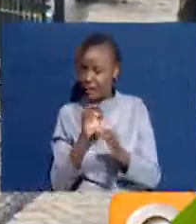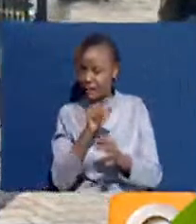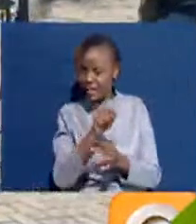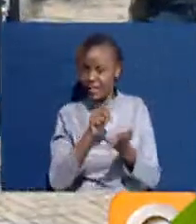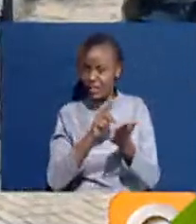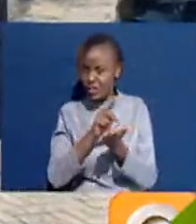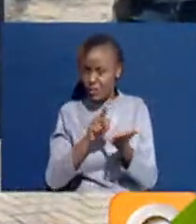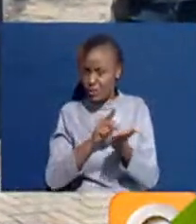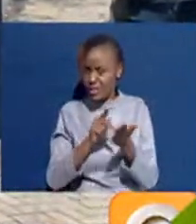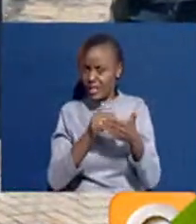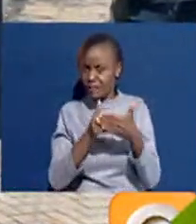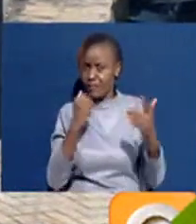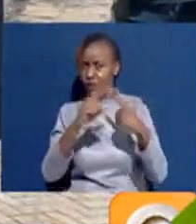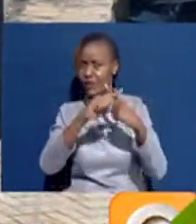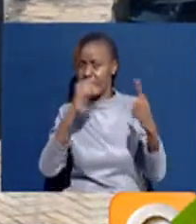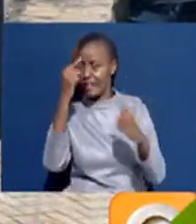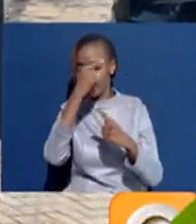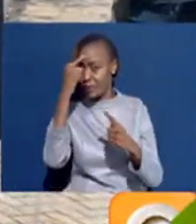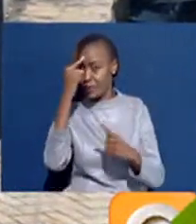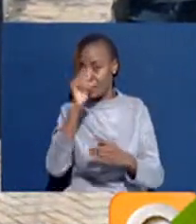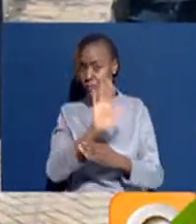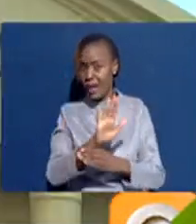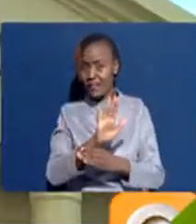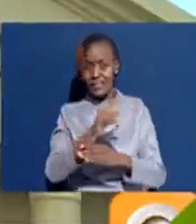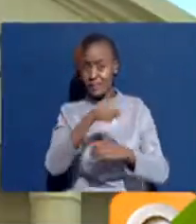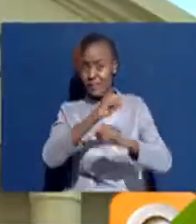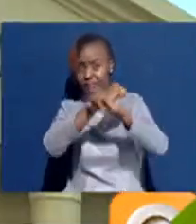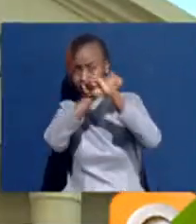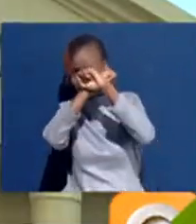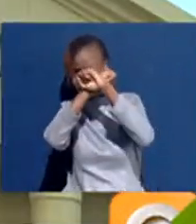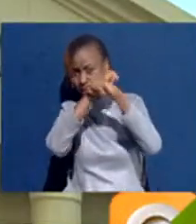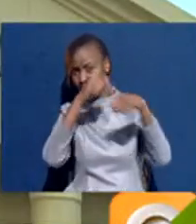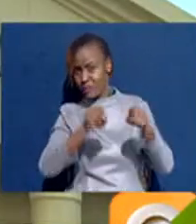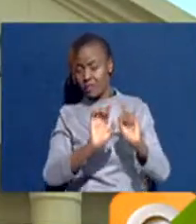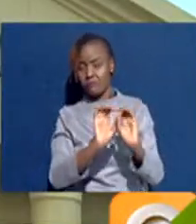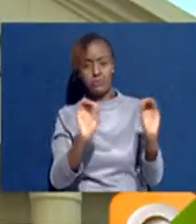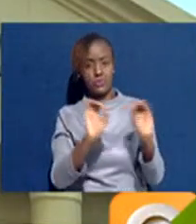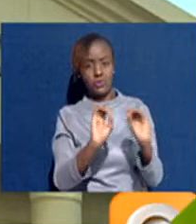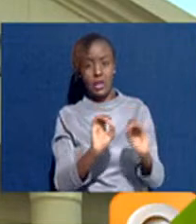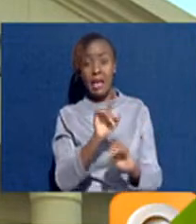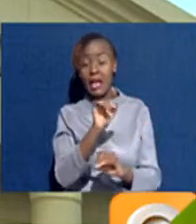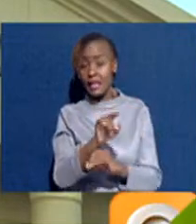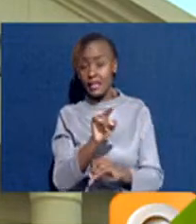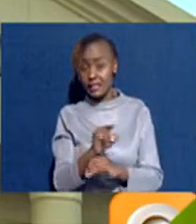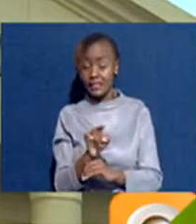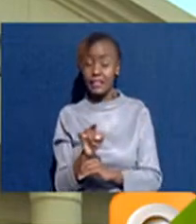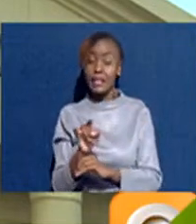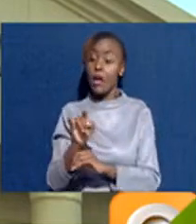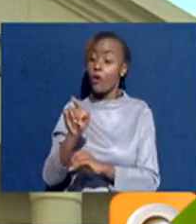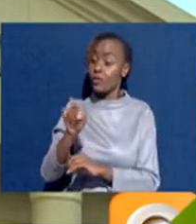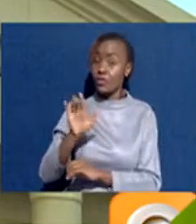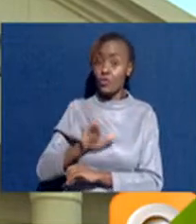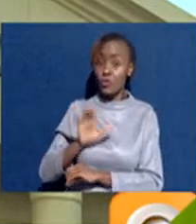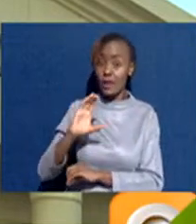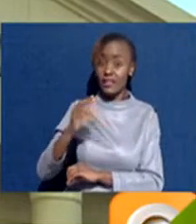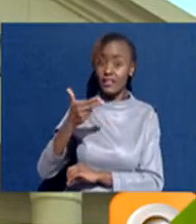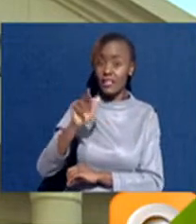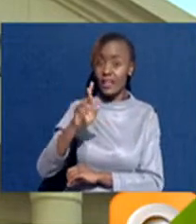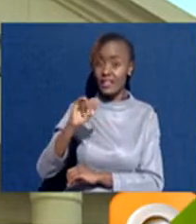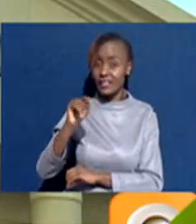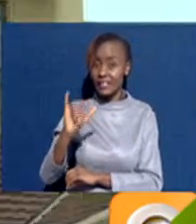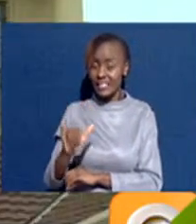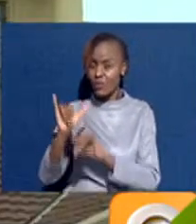the murder, as he bore no defense injuries. Andalo, who was arraigned on a miscellaneous application, will be detained for